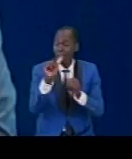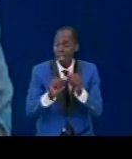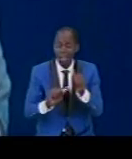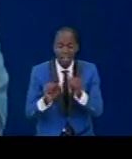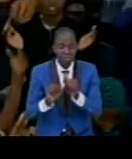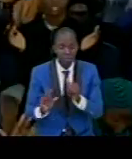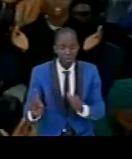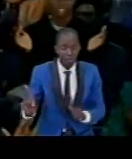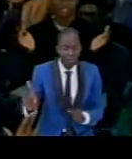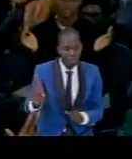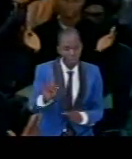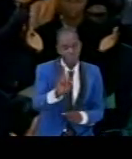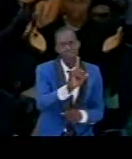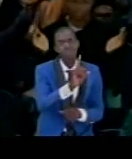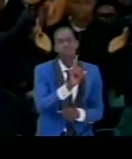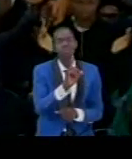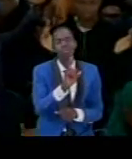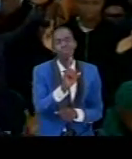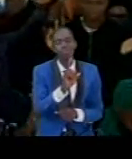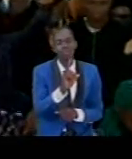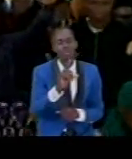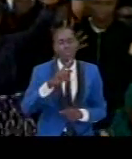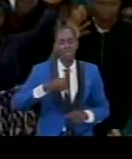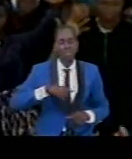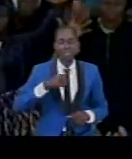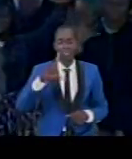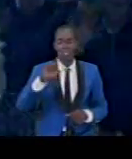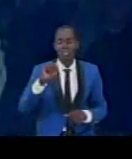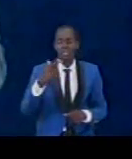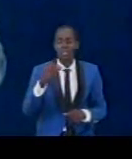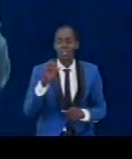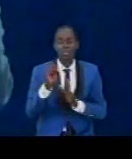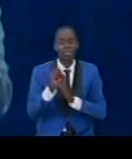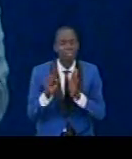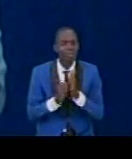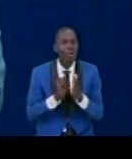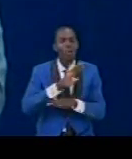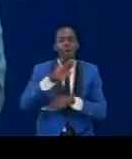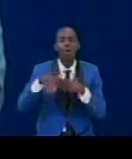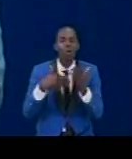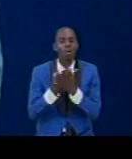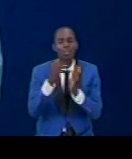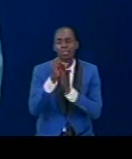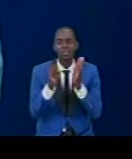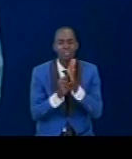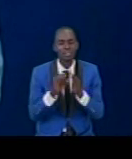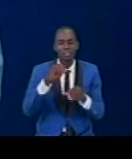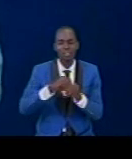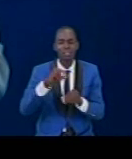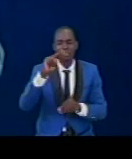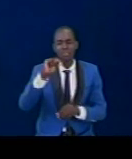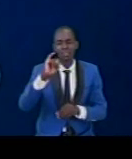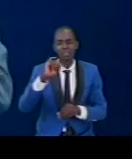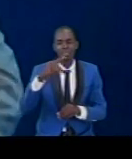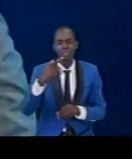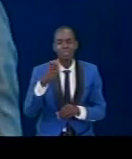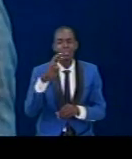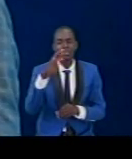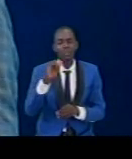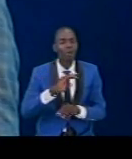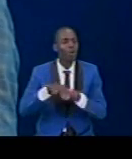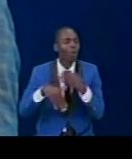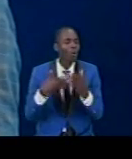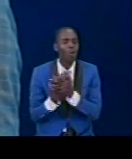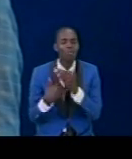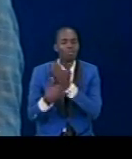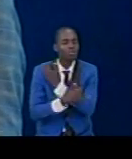everyone, Lagos State, amen. All the states of Nigeria, amen. All the countries of